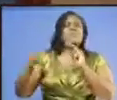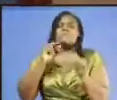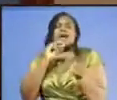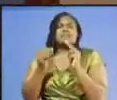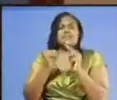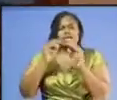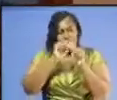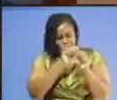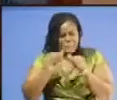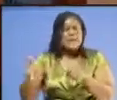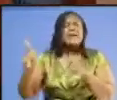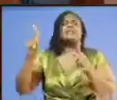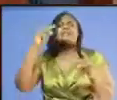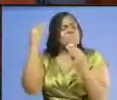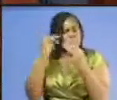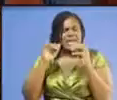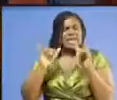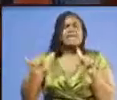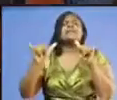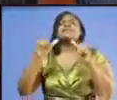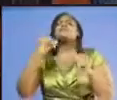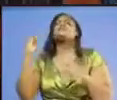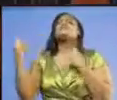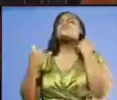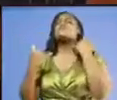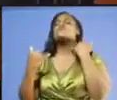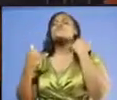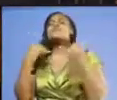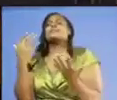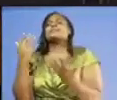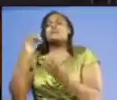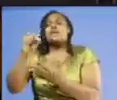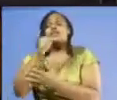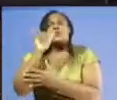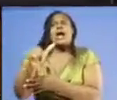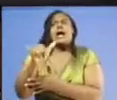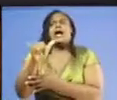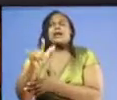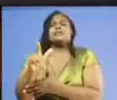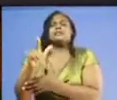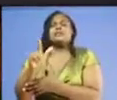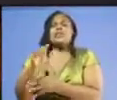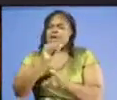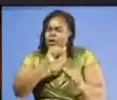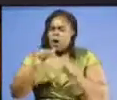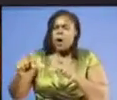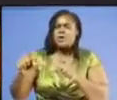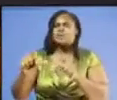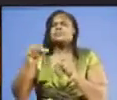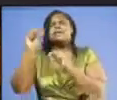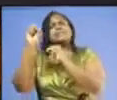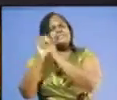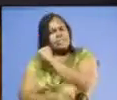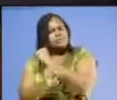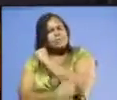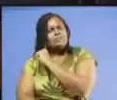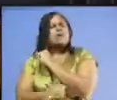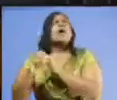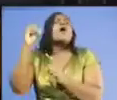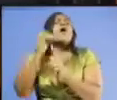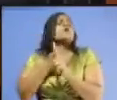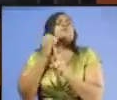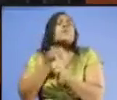March and April and May and June and July and August and September